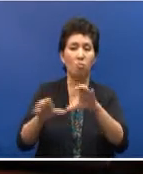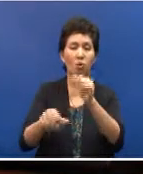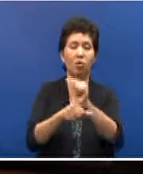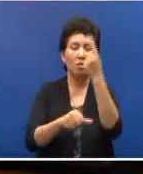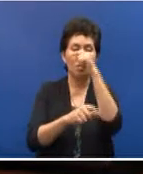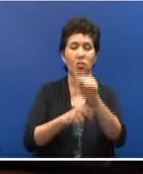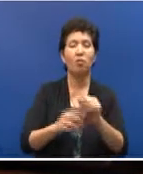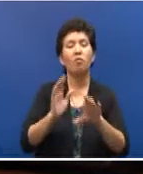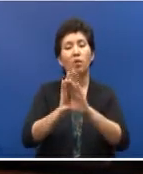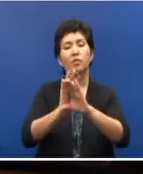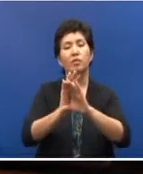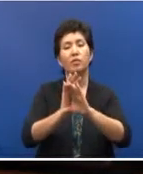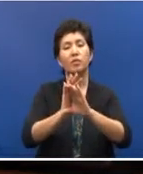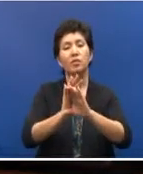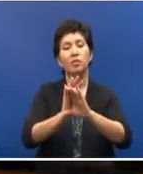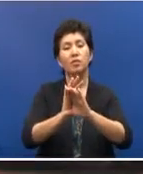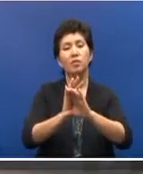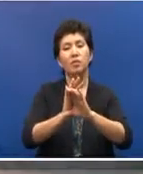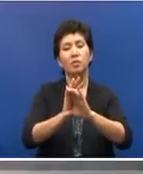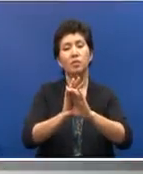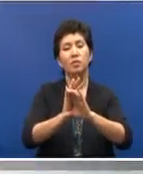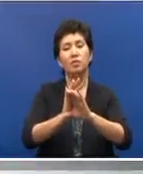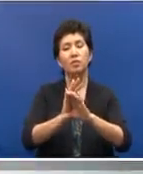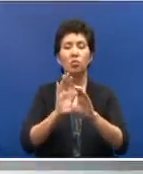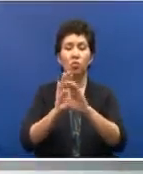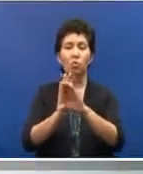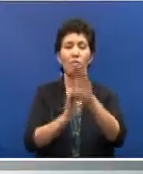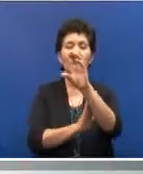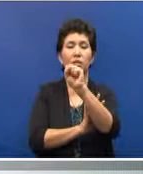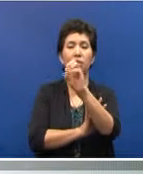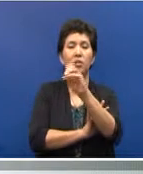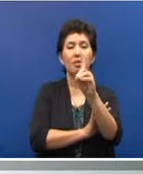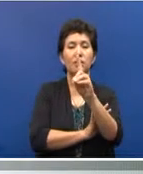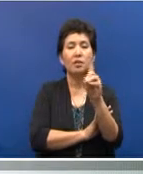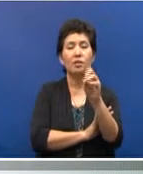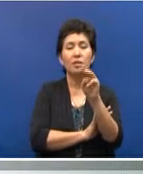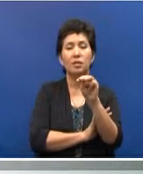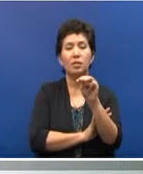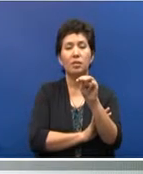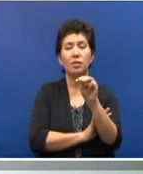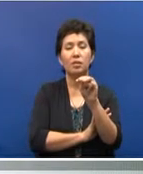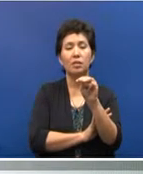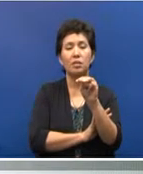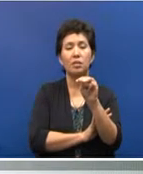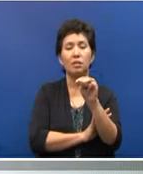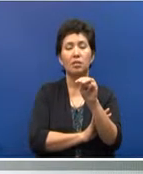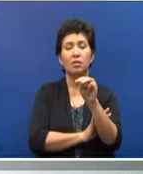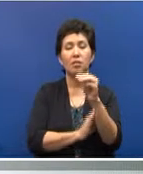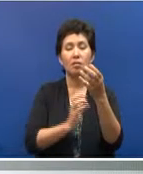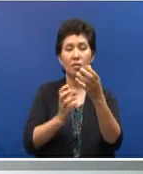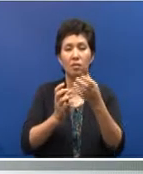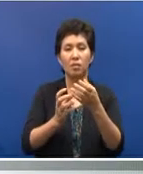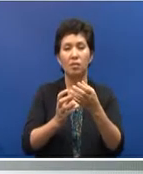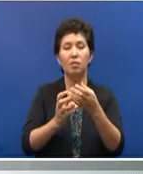Okay, for example, like what had been done by Saddam Hussein, okay, whereby he attempted to oppress the